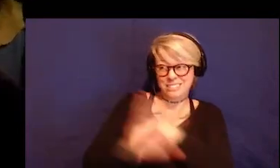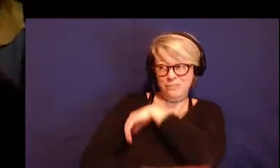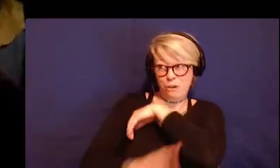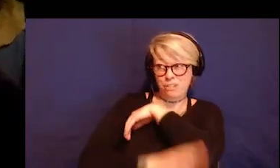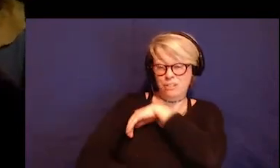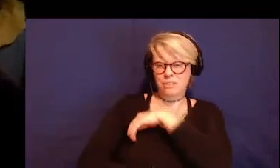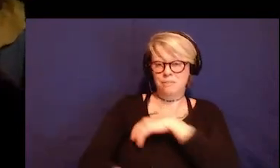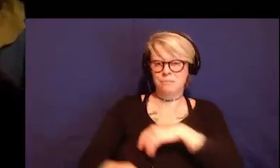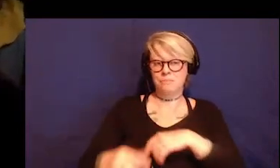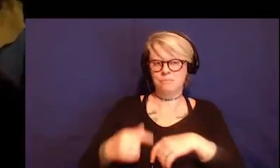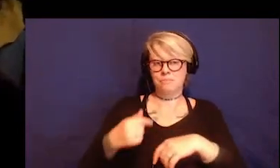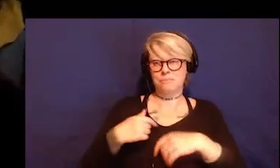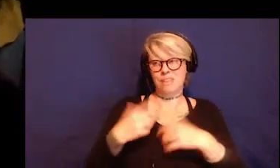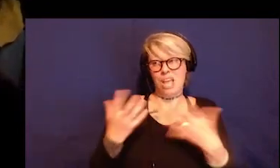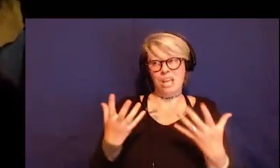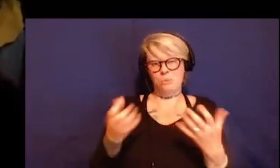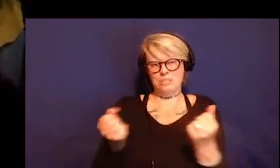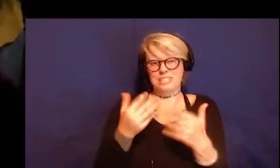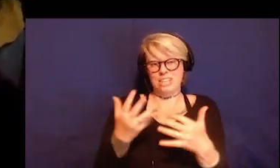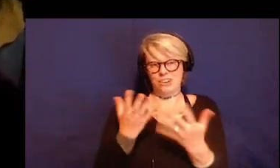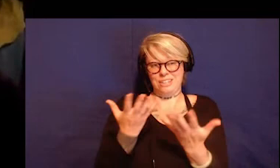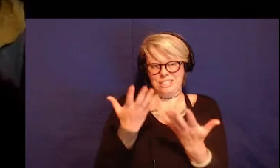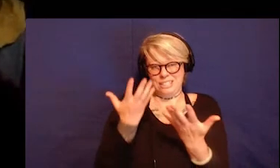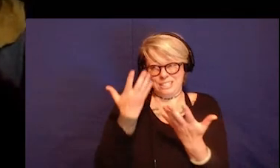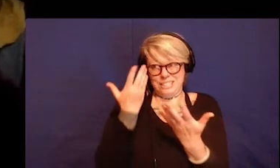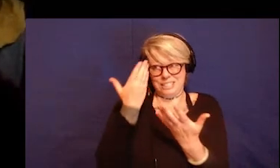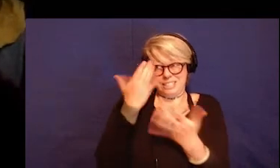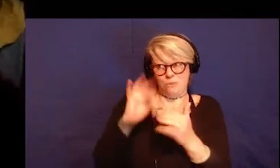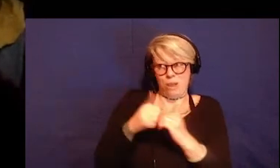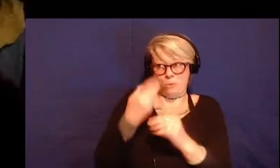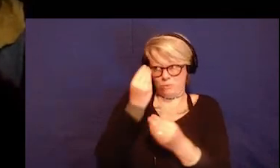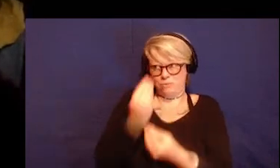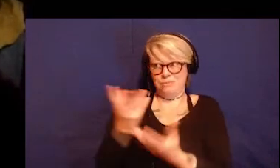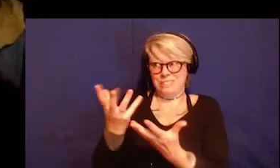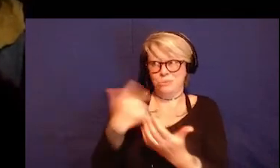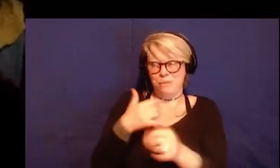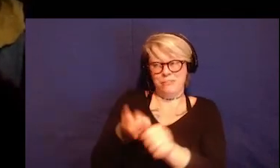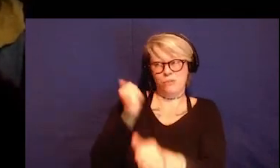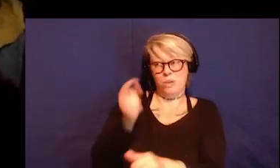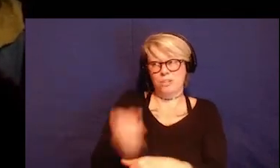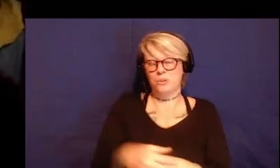I've been too scared to tell you, so I've been avoiding you.